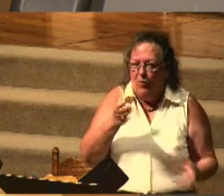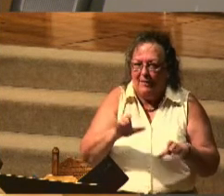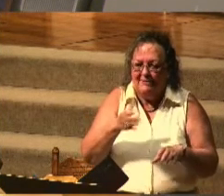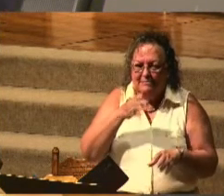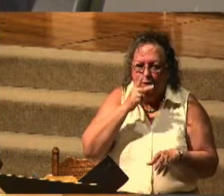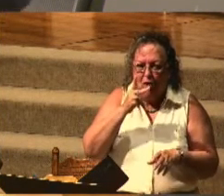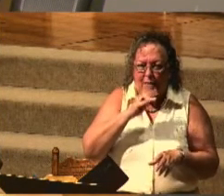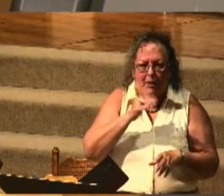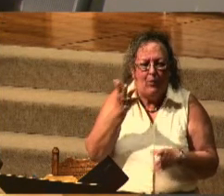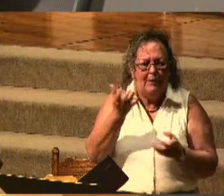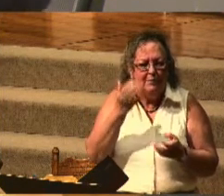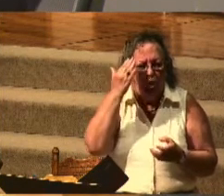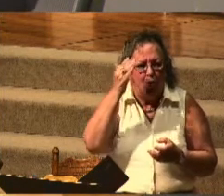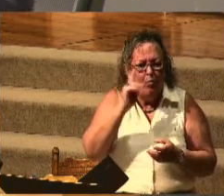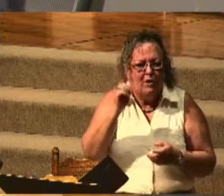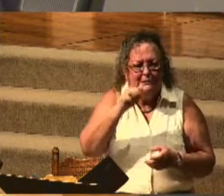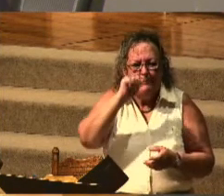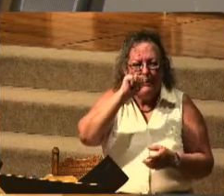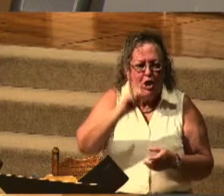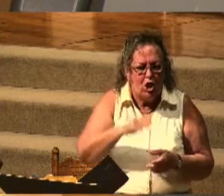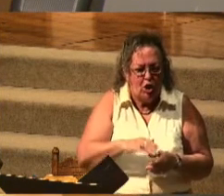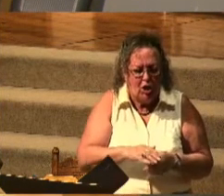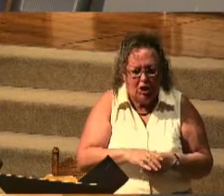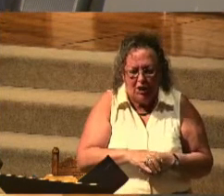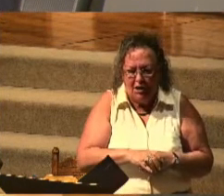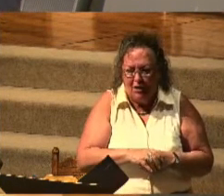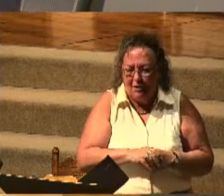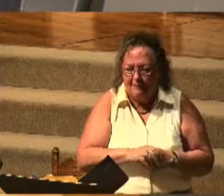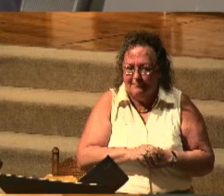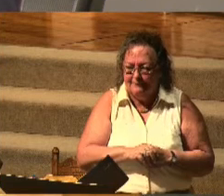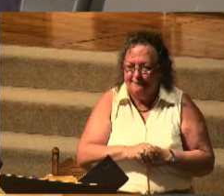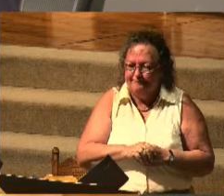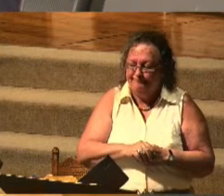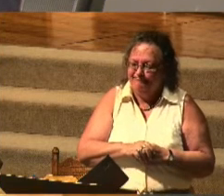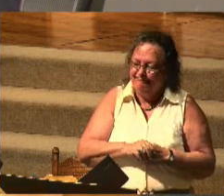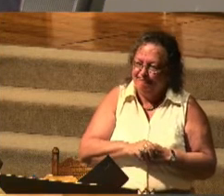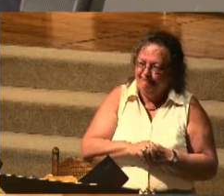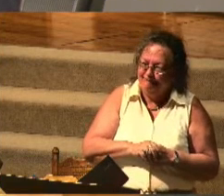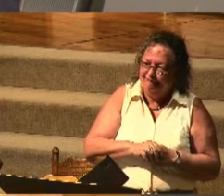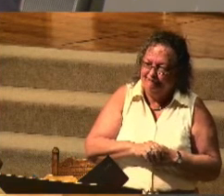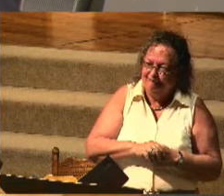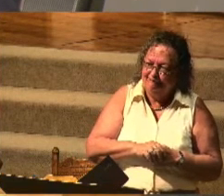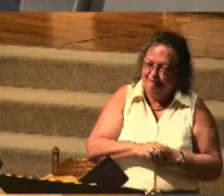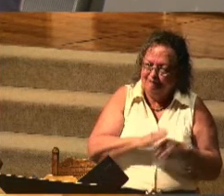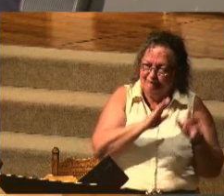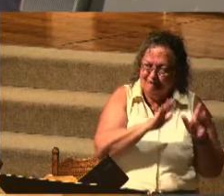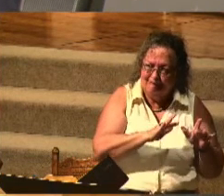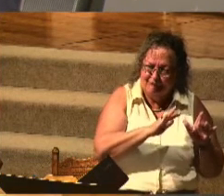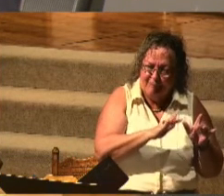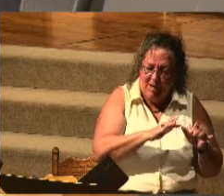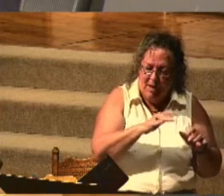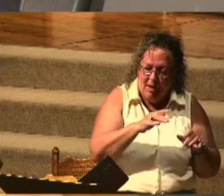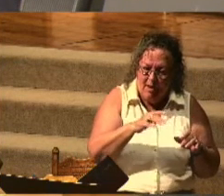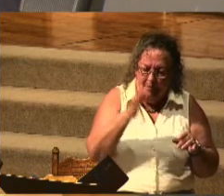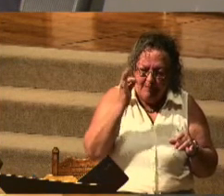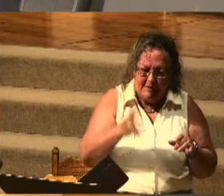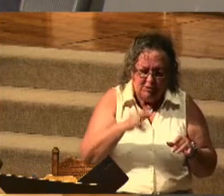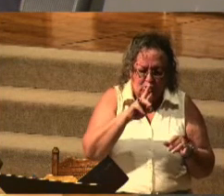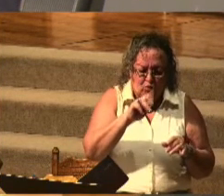Y'all gonna smoke? I need a beer. Pastor Ralph Durham, a good friend of